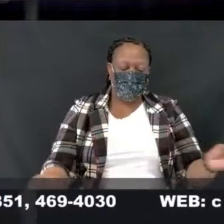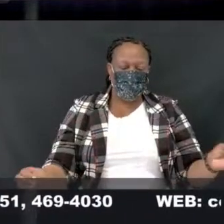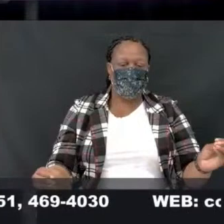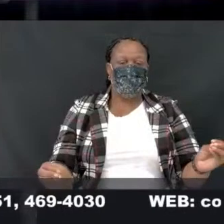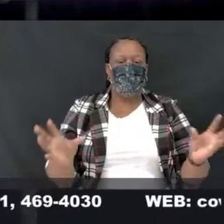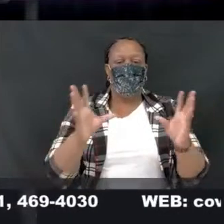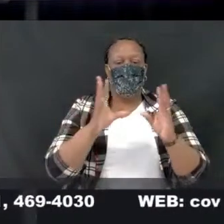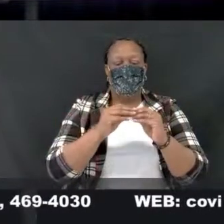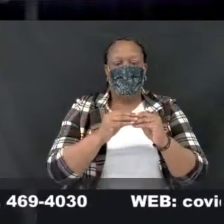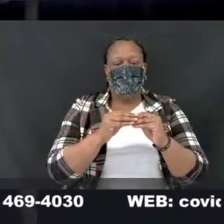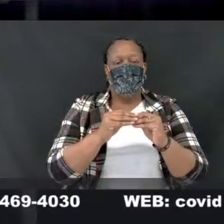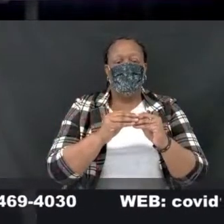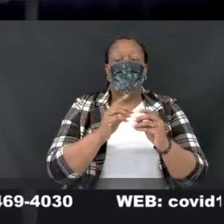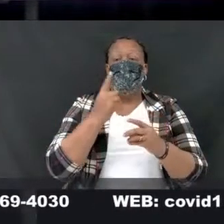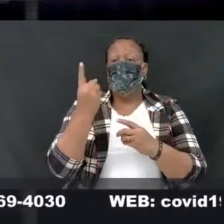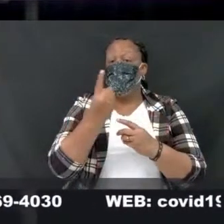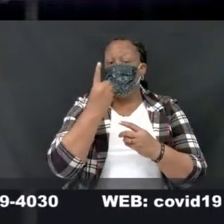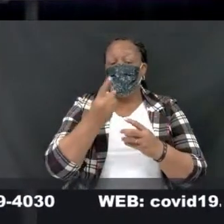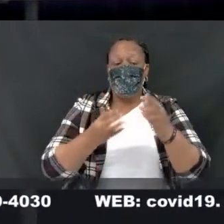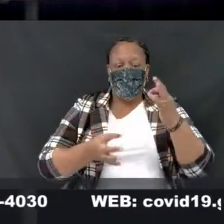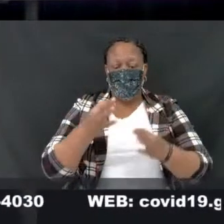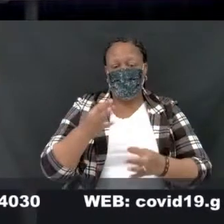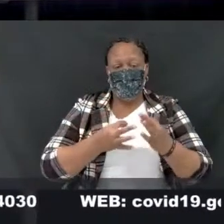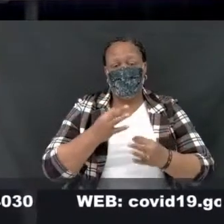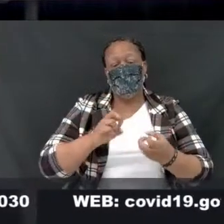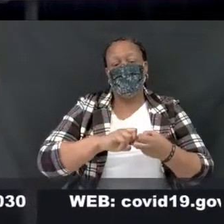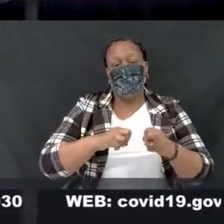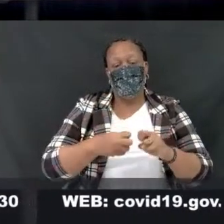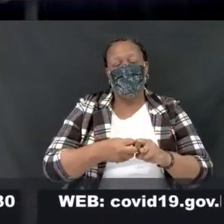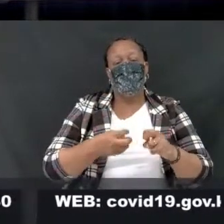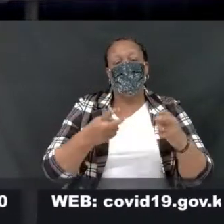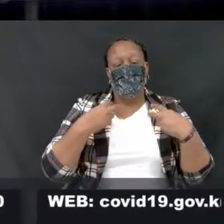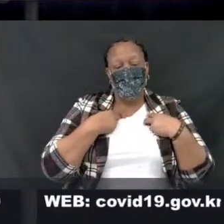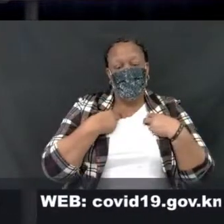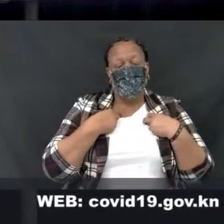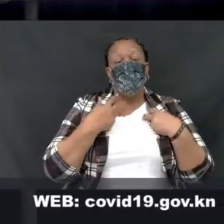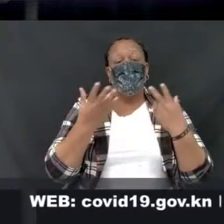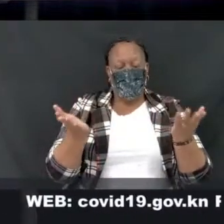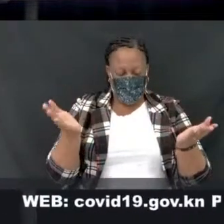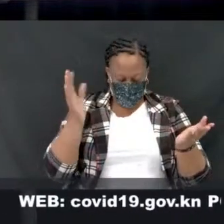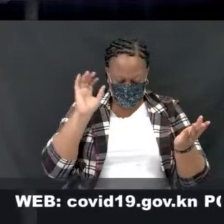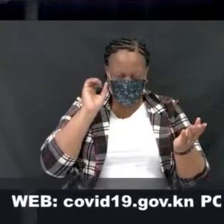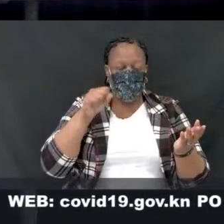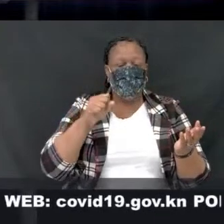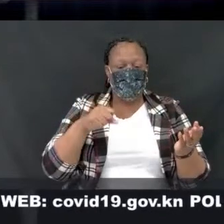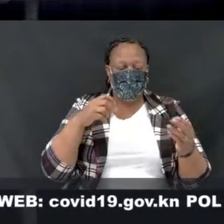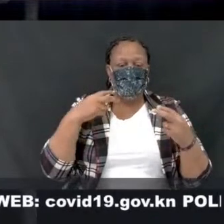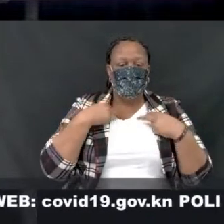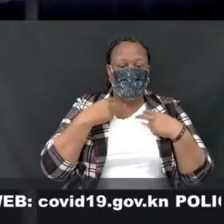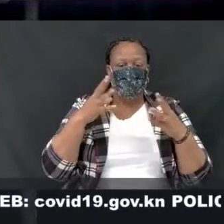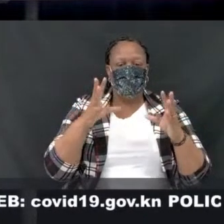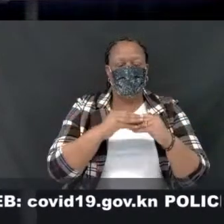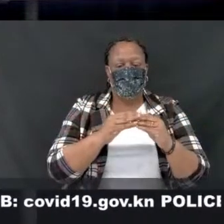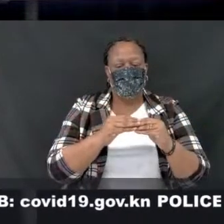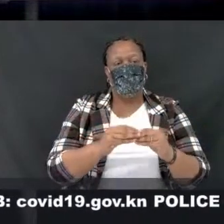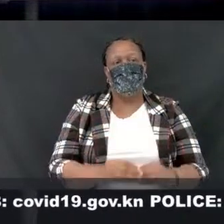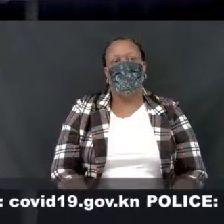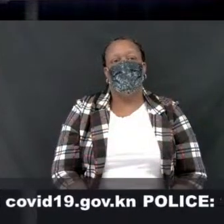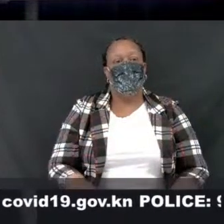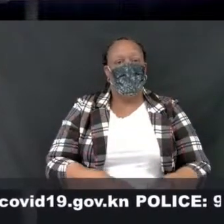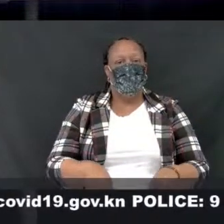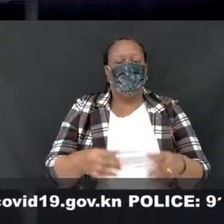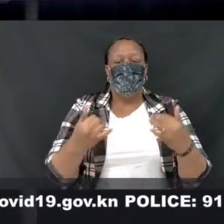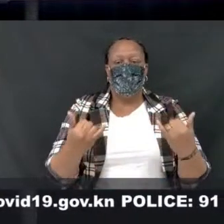held on a situational demand. So if a situation requires and demands that we have a briefing, then we will come before you